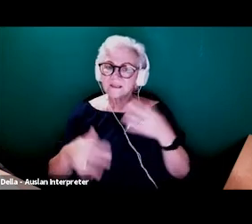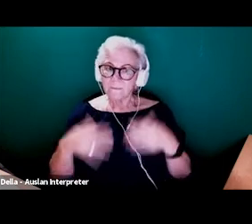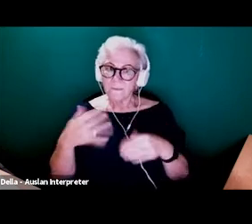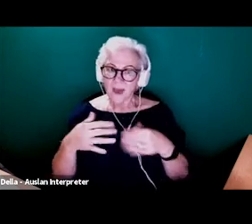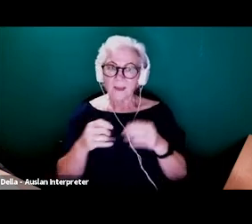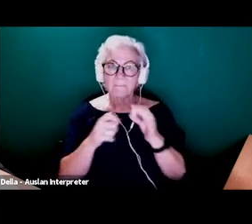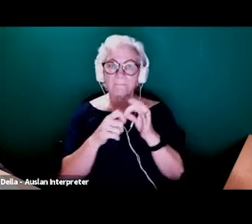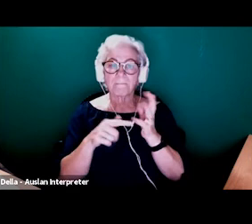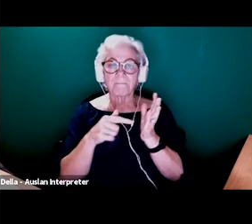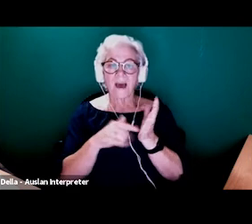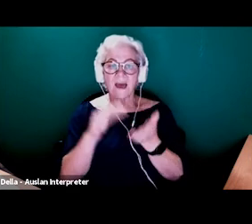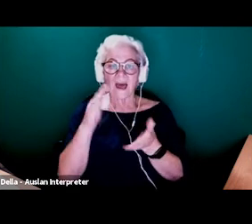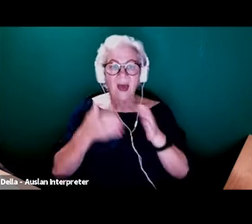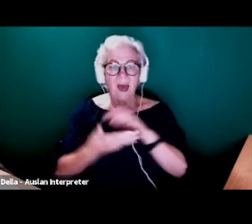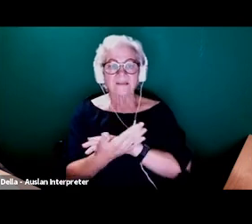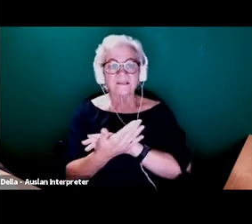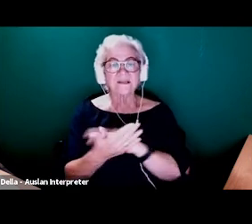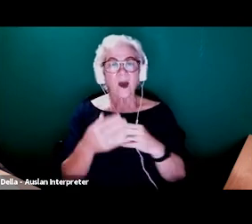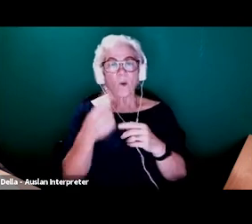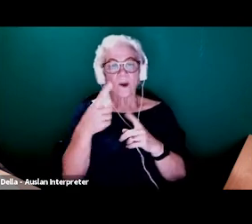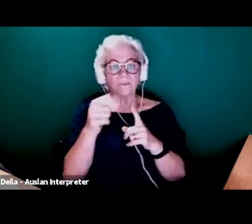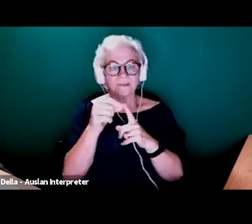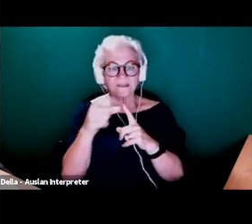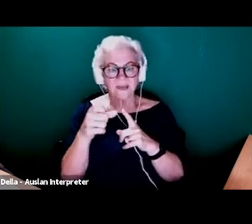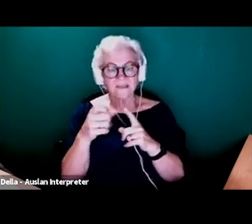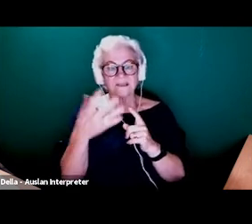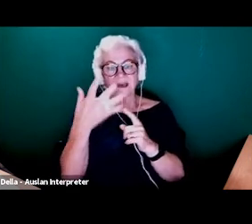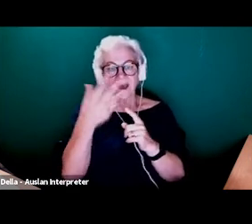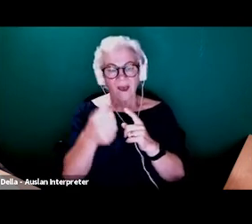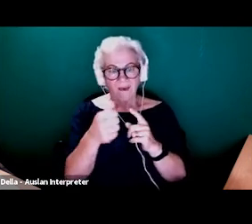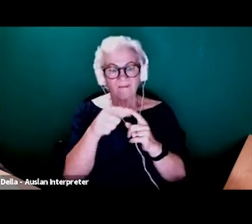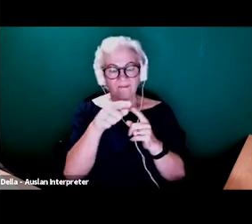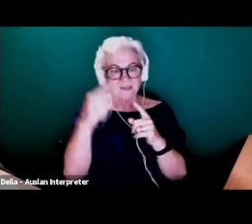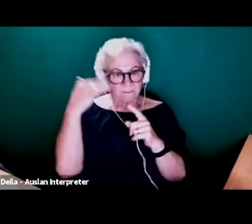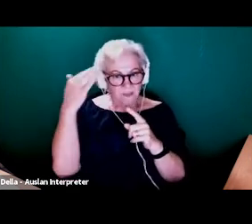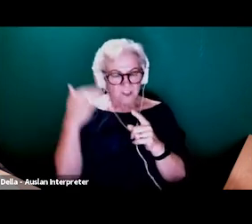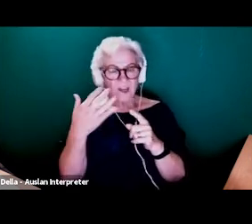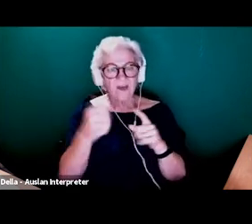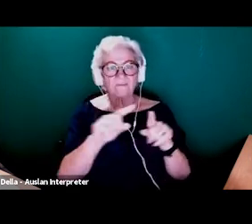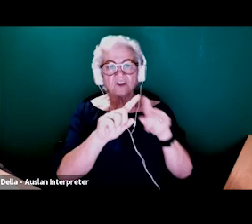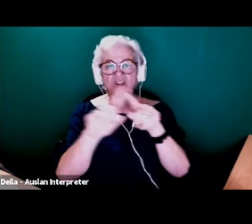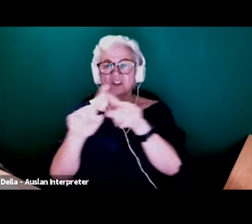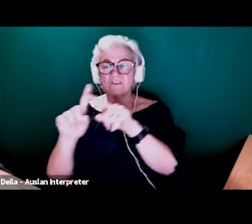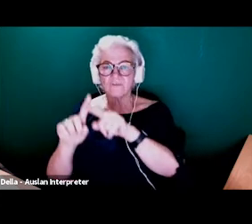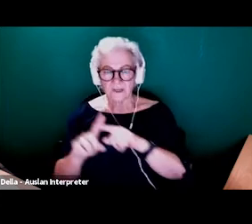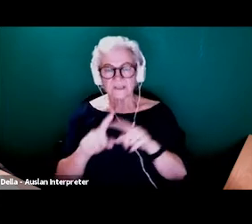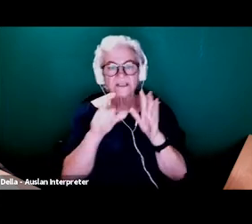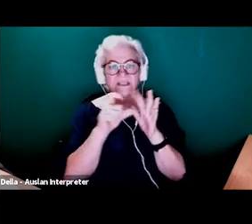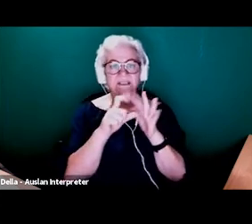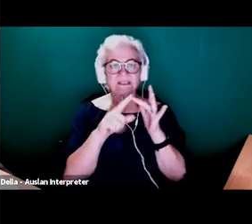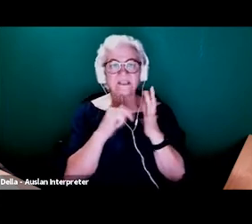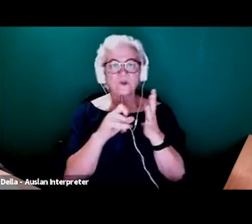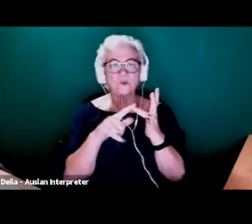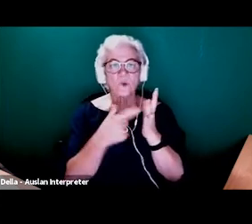had a prior opioid use disorder, while 2% had another substance use disorder, which can potentially be a risk factor for